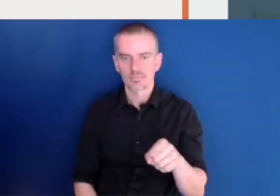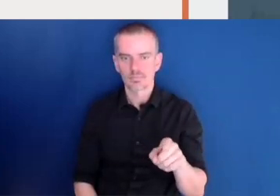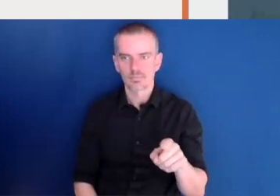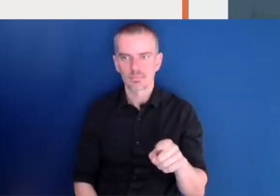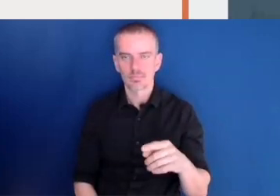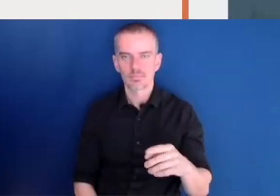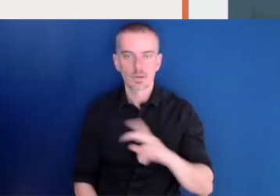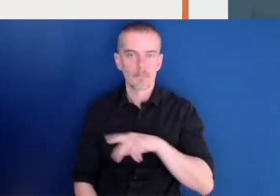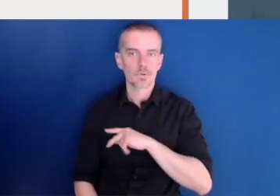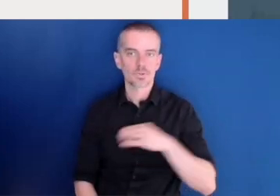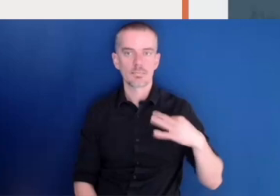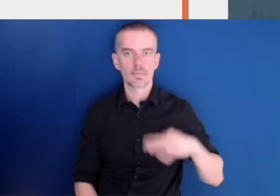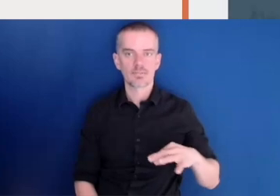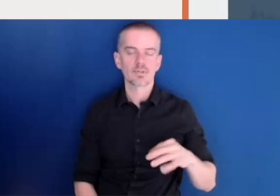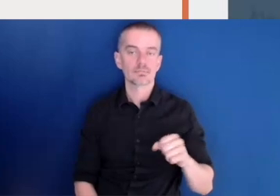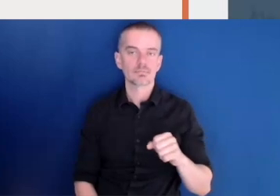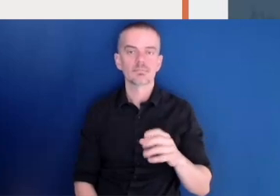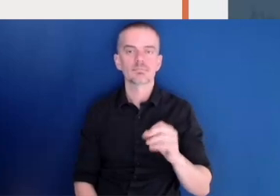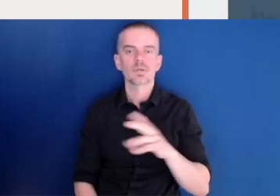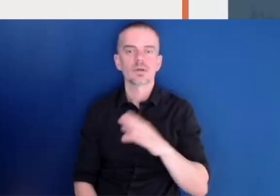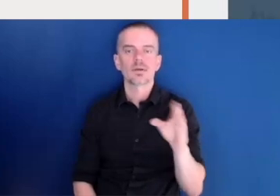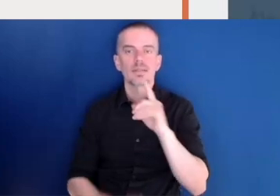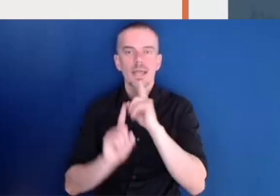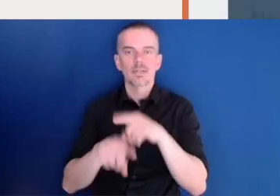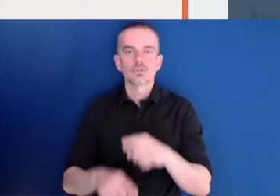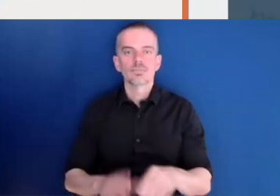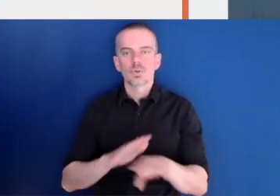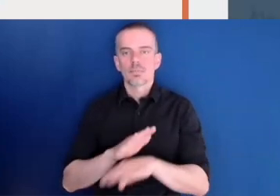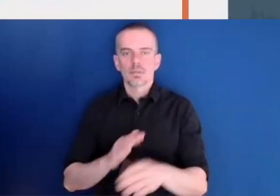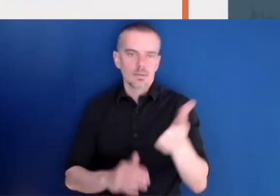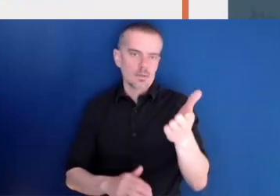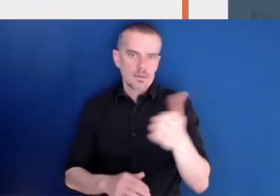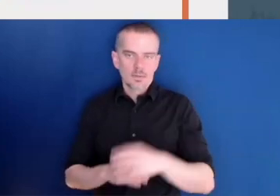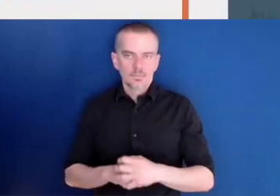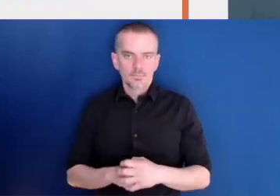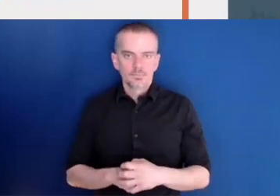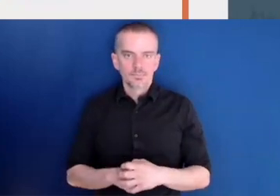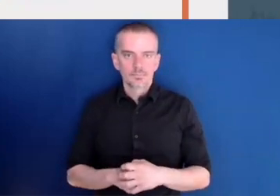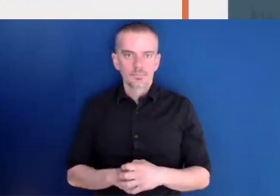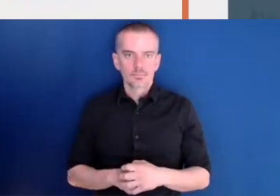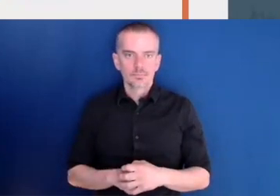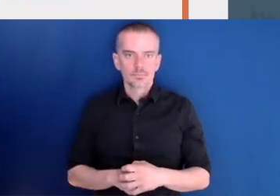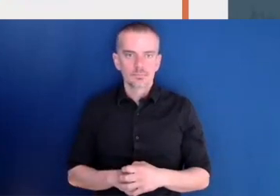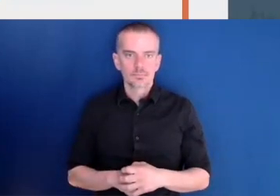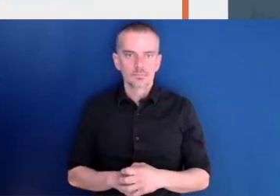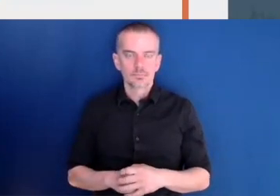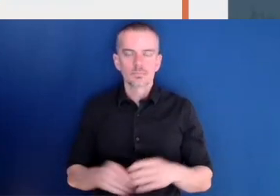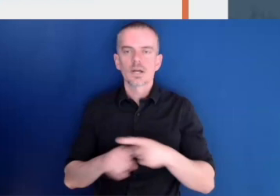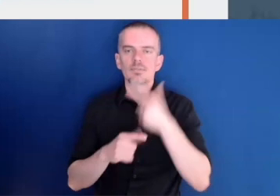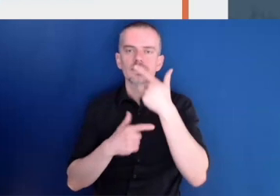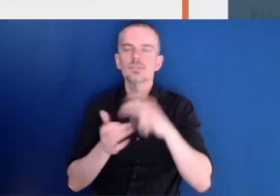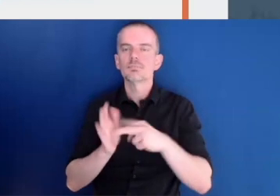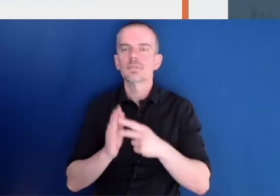Personal benefit. Okay, let's go to the answer. So basically a conflict of interest is when an individual